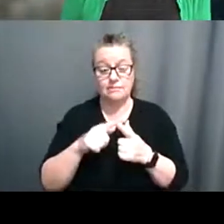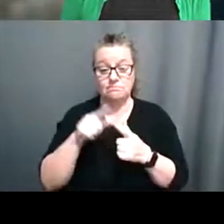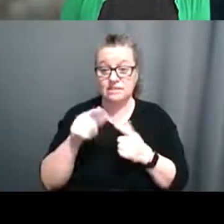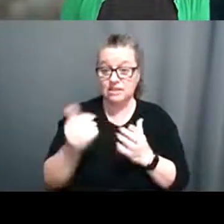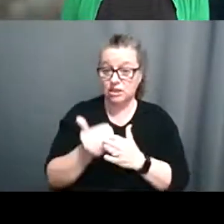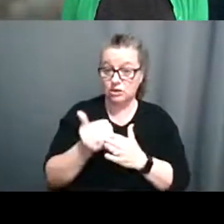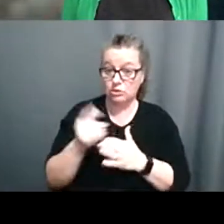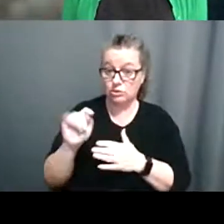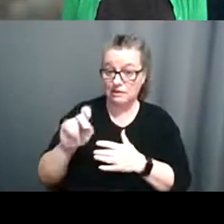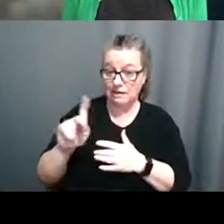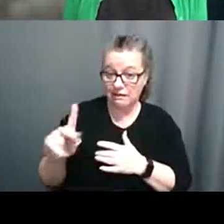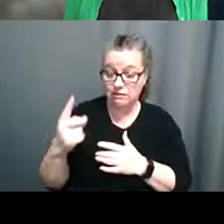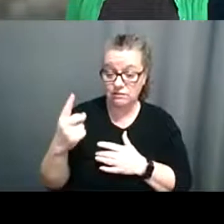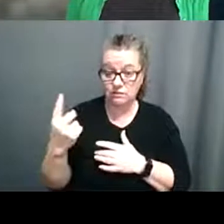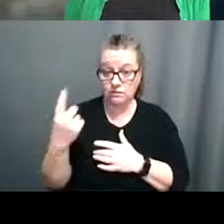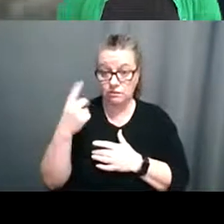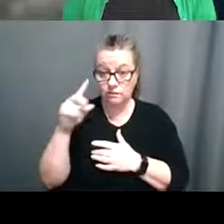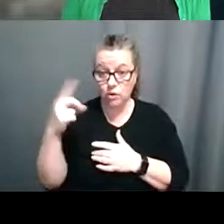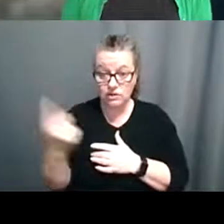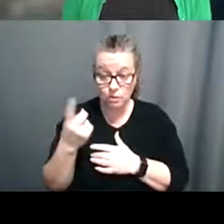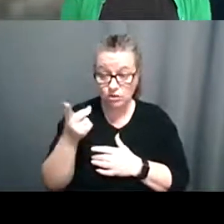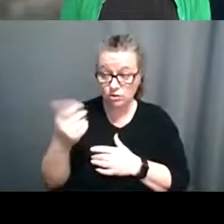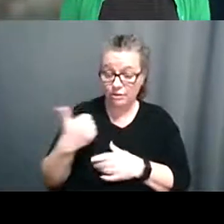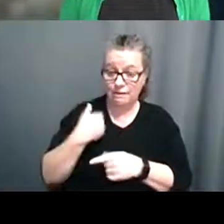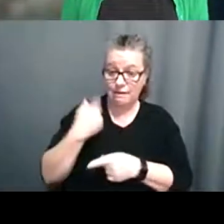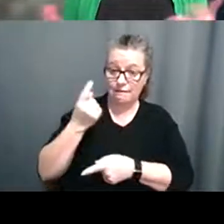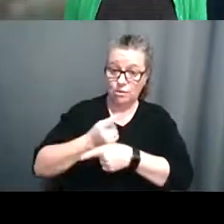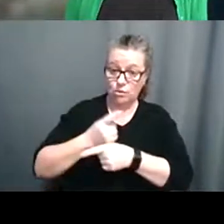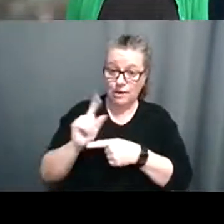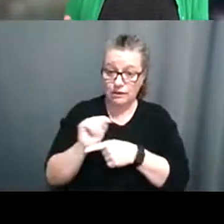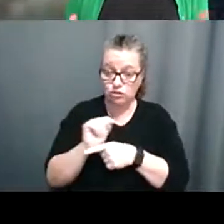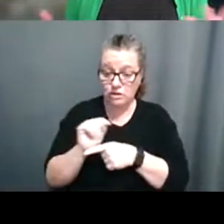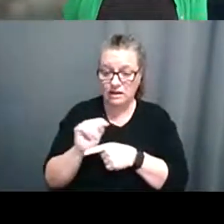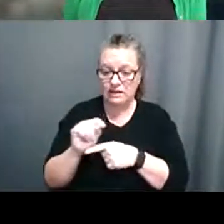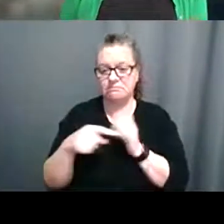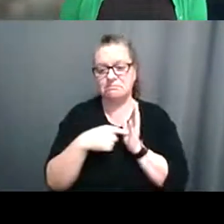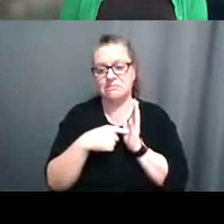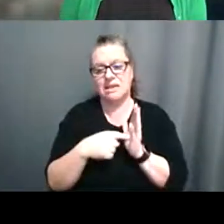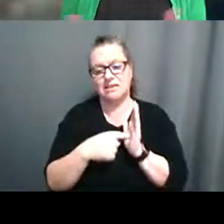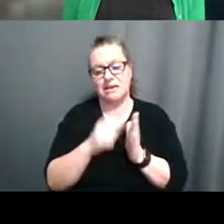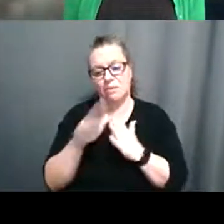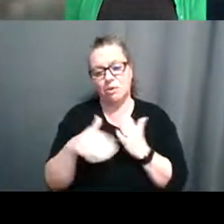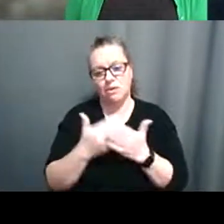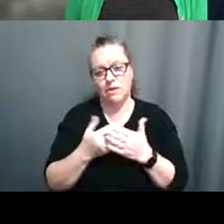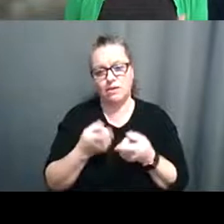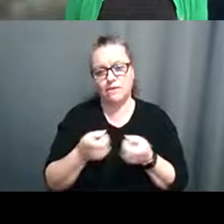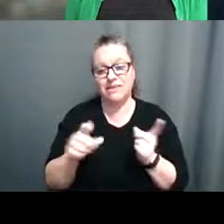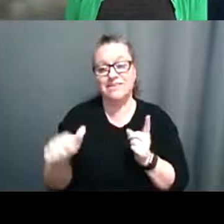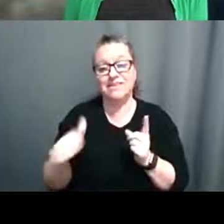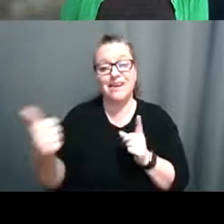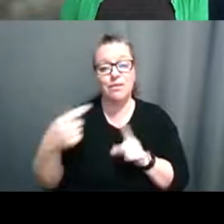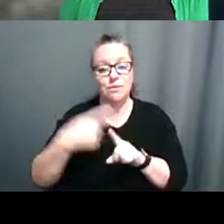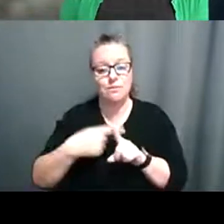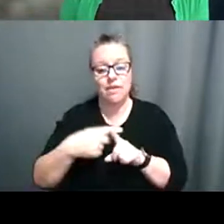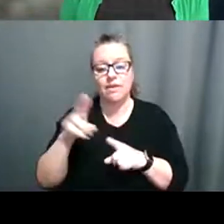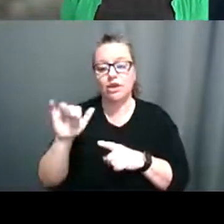someone? Do they have the right training? An example of all of this, the other month, a unit